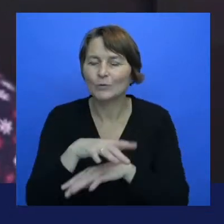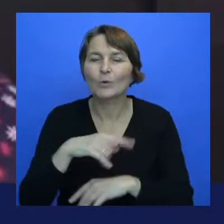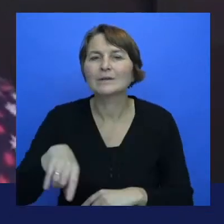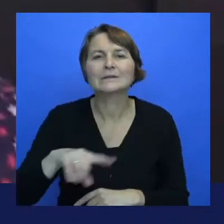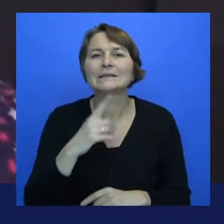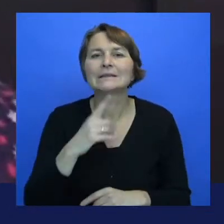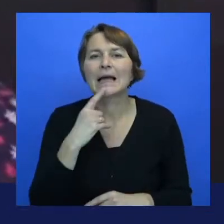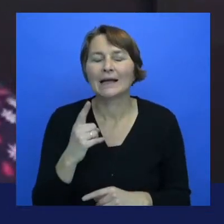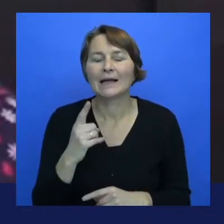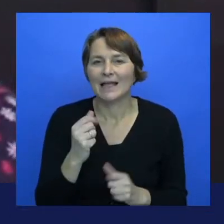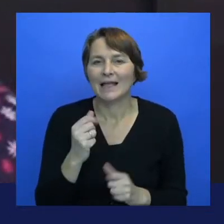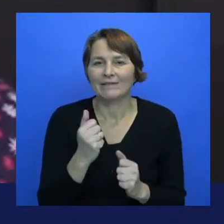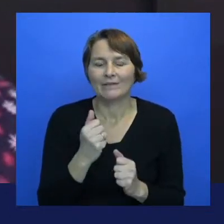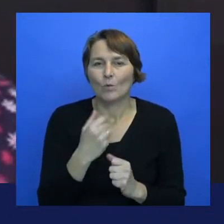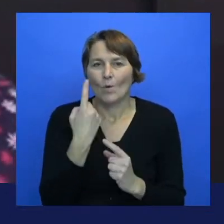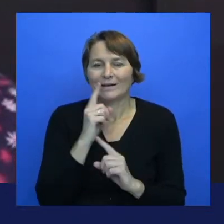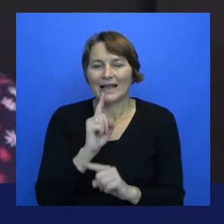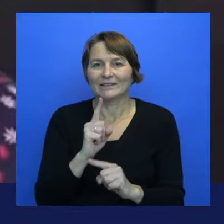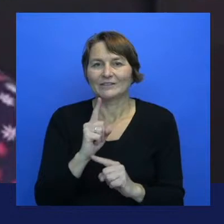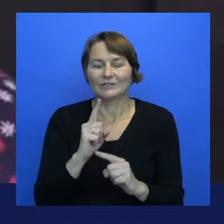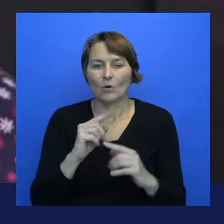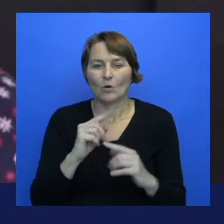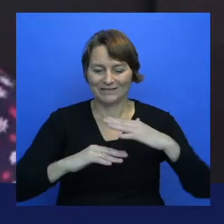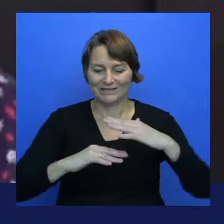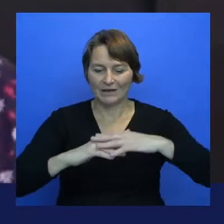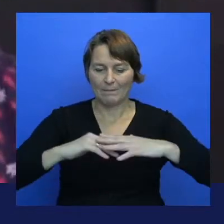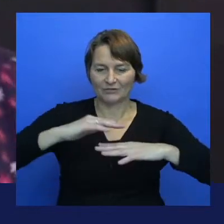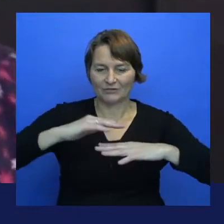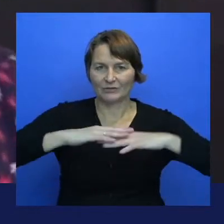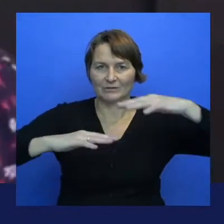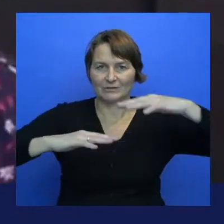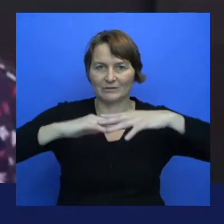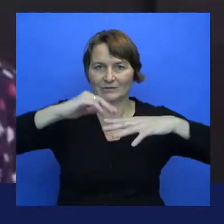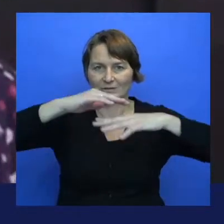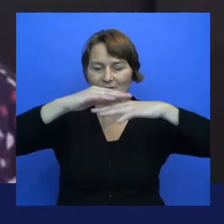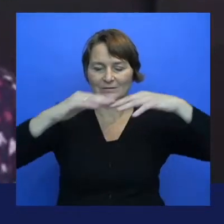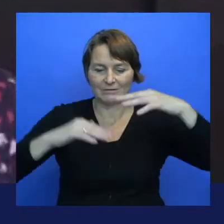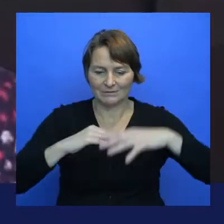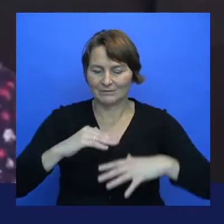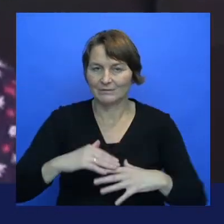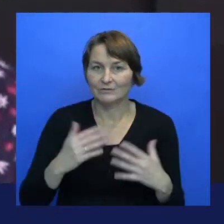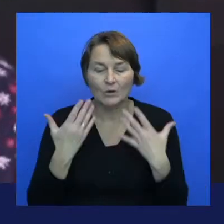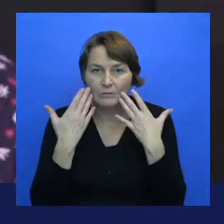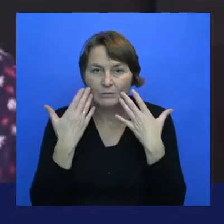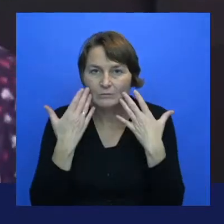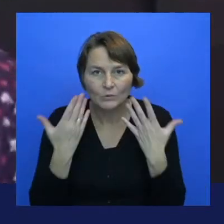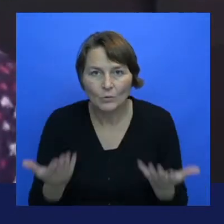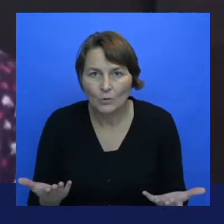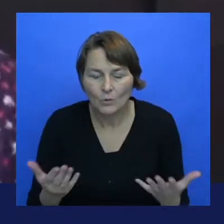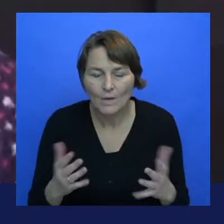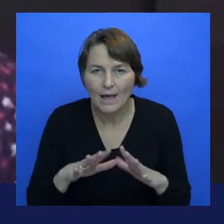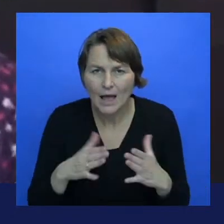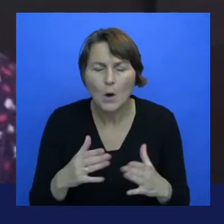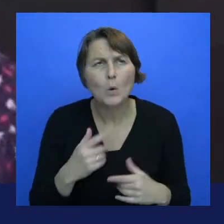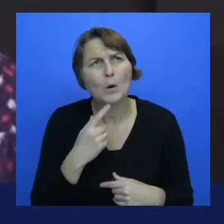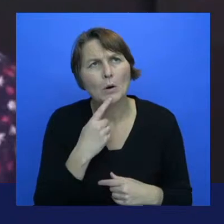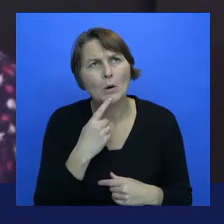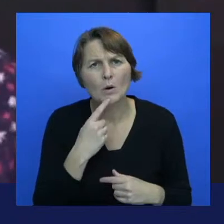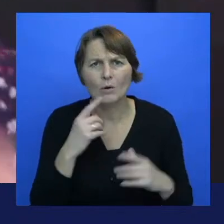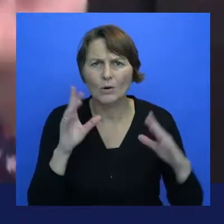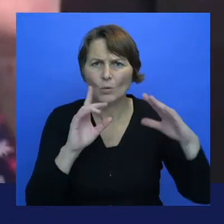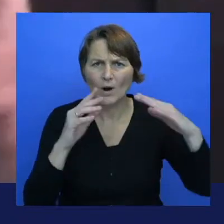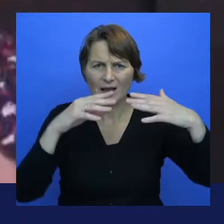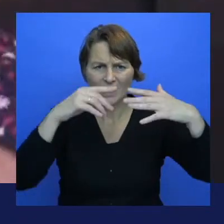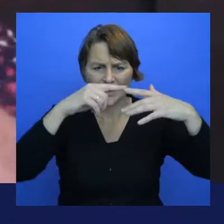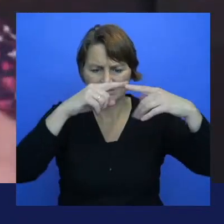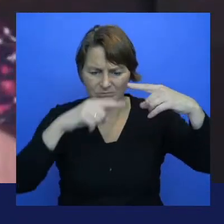multiple dimensions. And so there's no way to know, number one, are you in the right bottom U? Because you